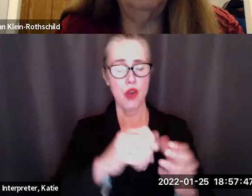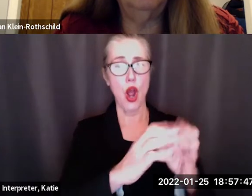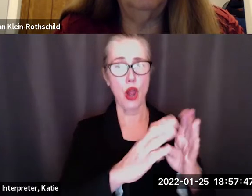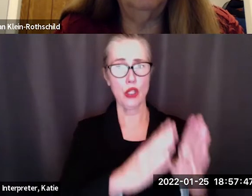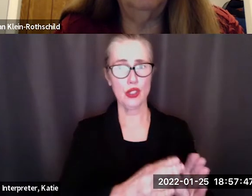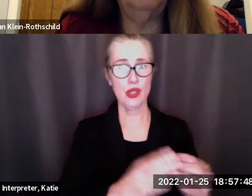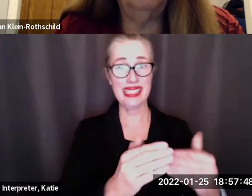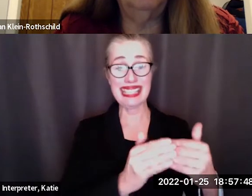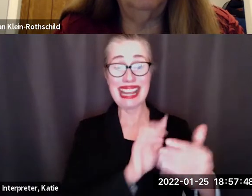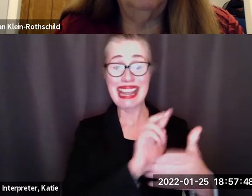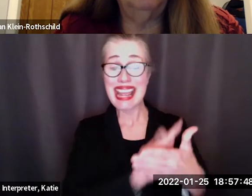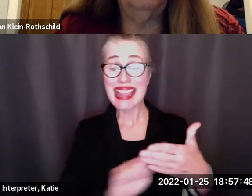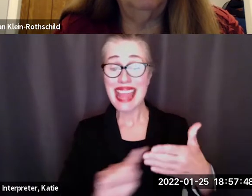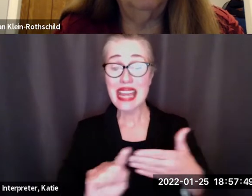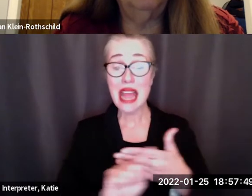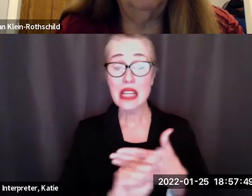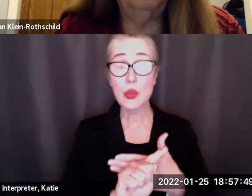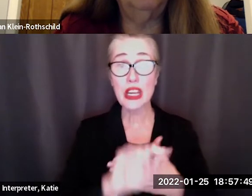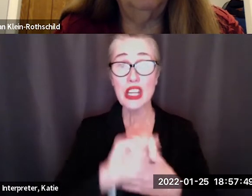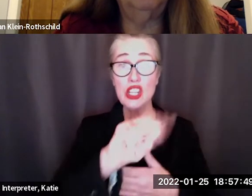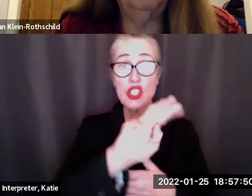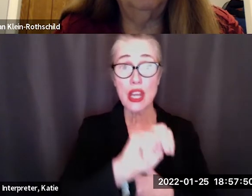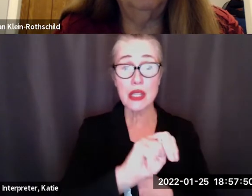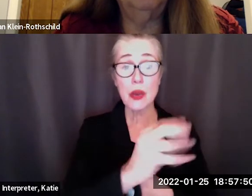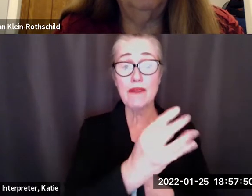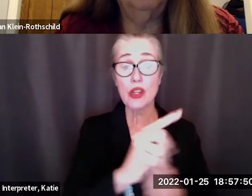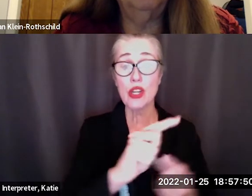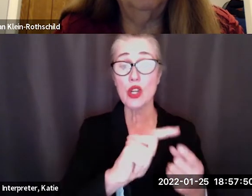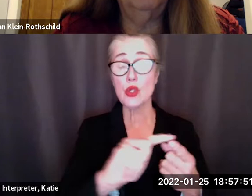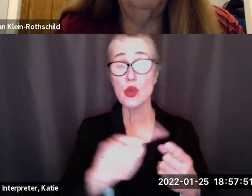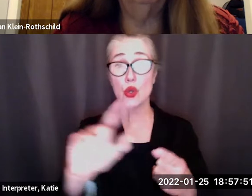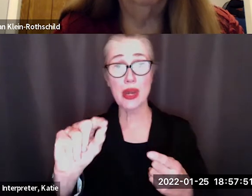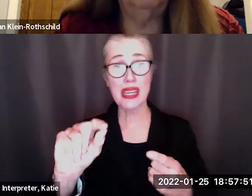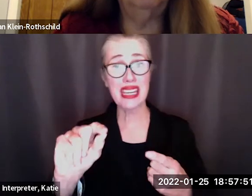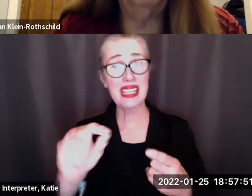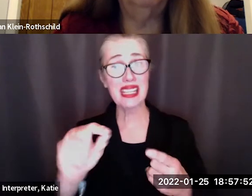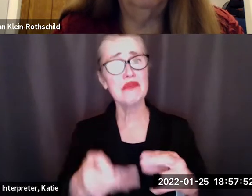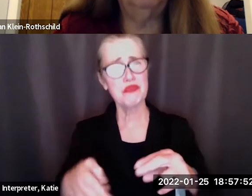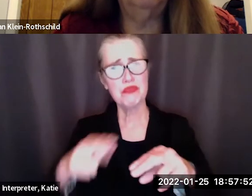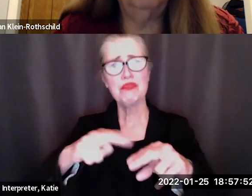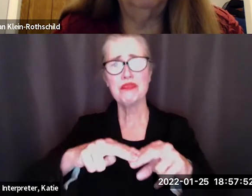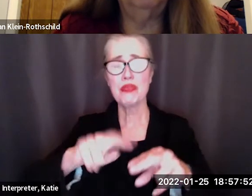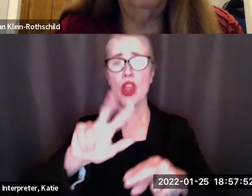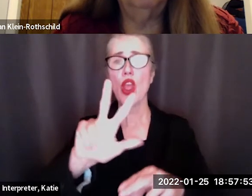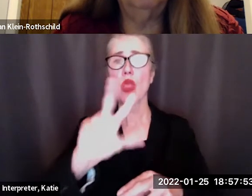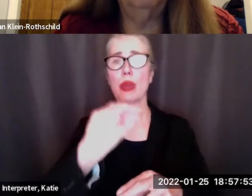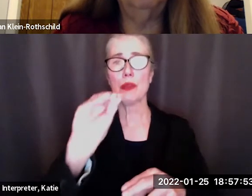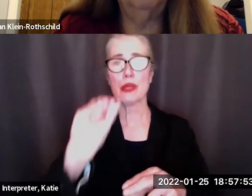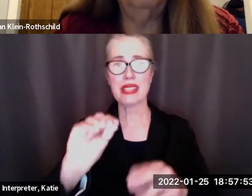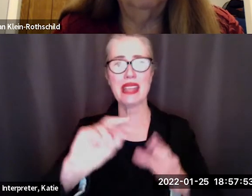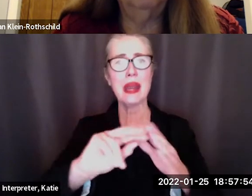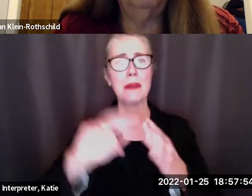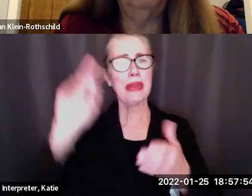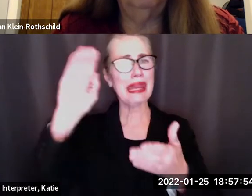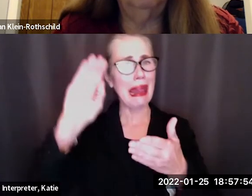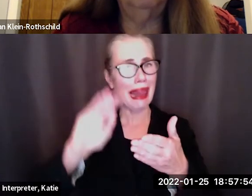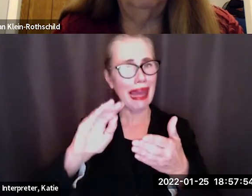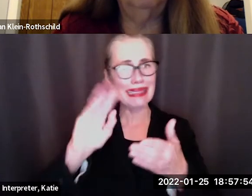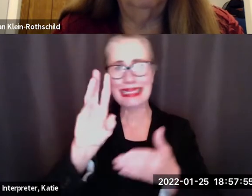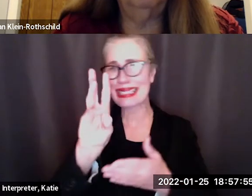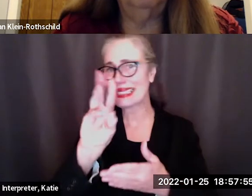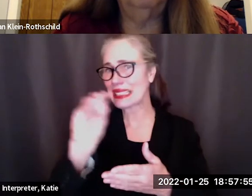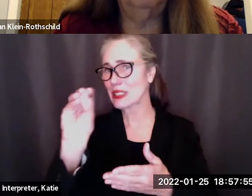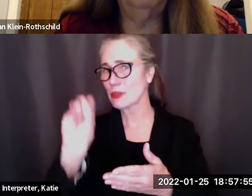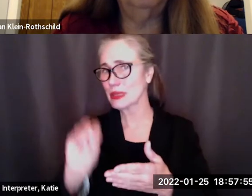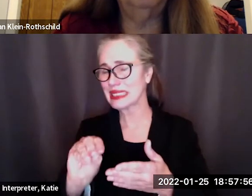the 14 to the 20 we have a three percent so that's about a six percent drop so we whatever